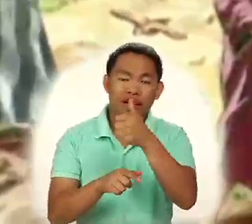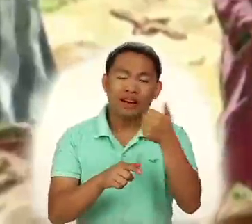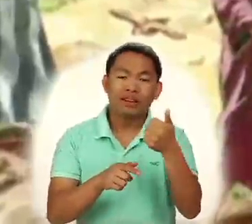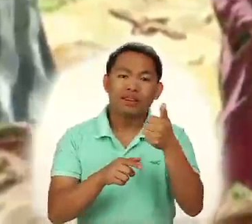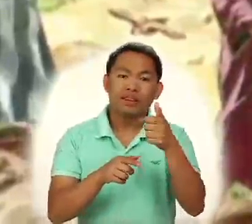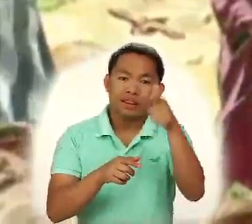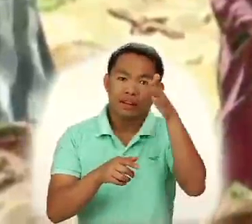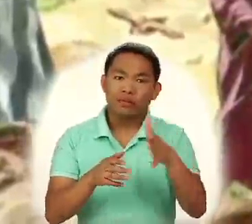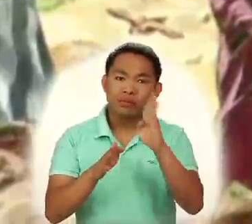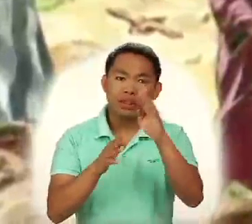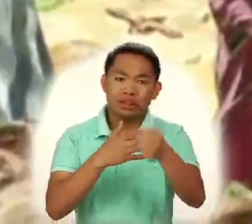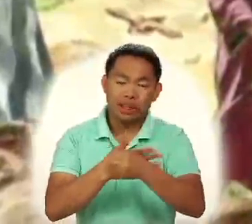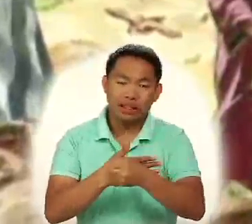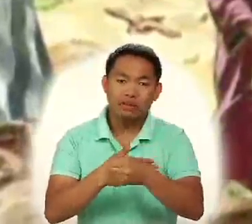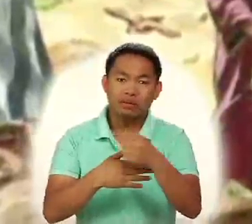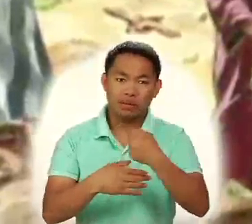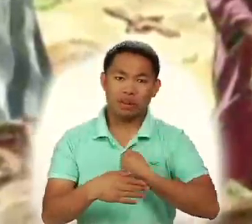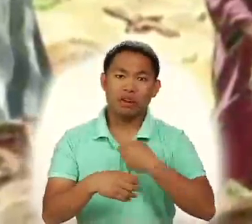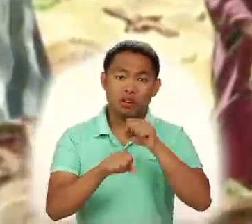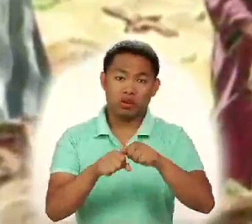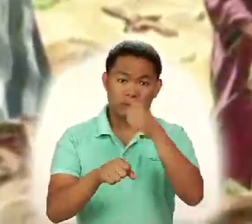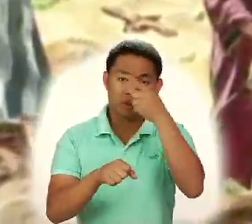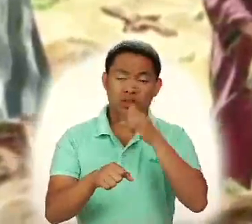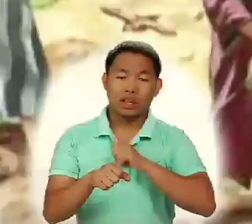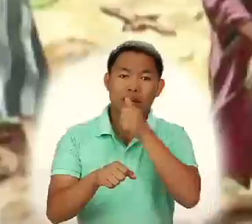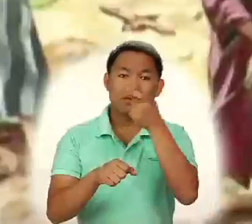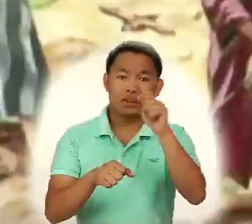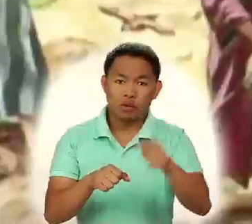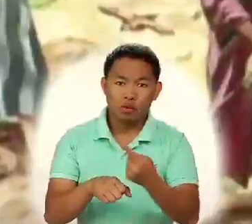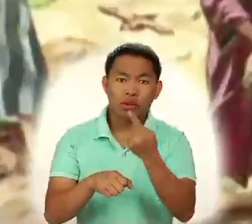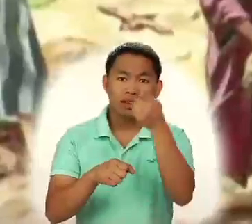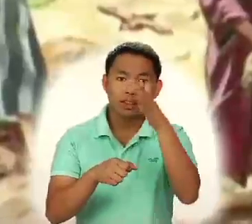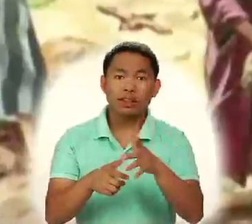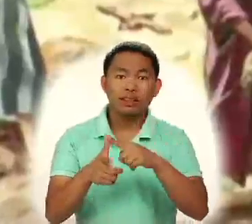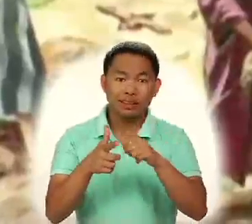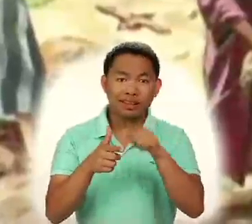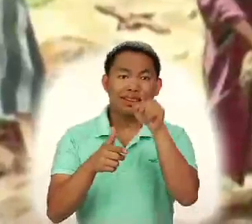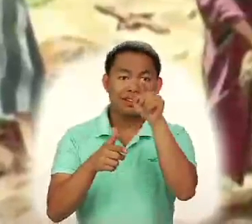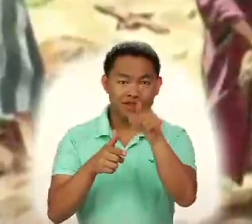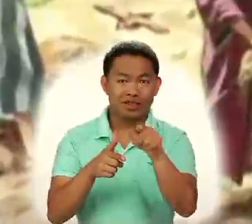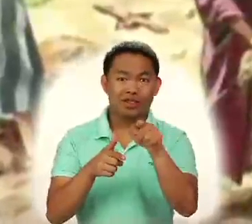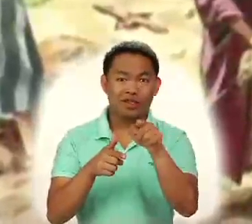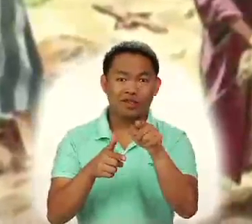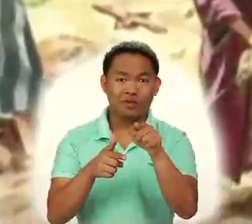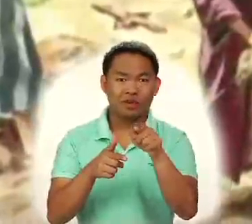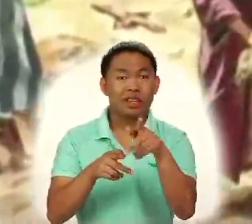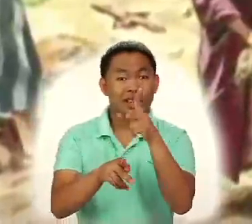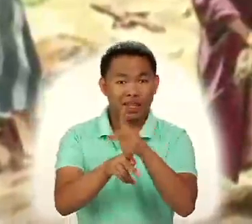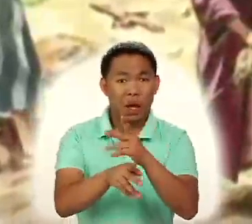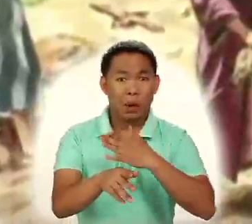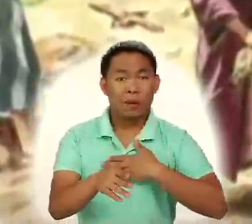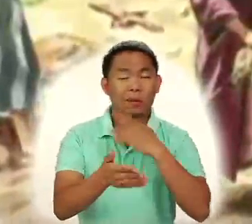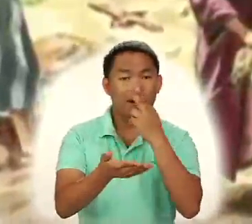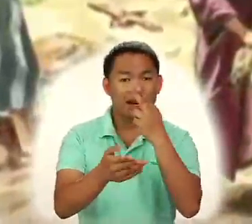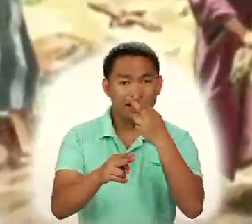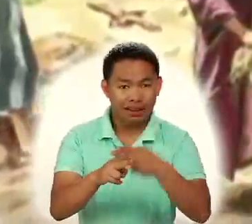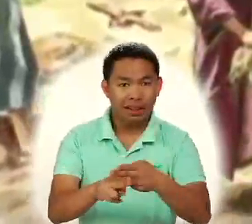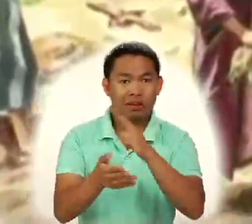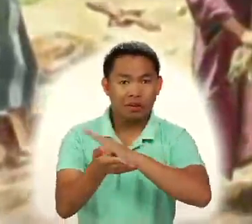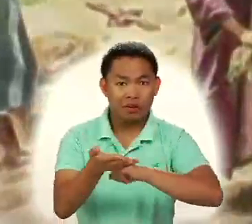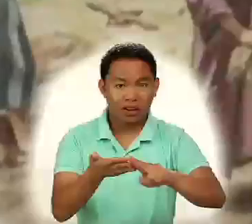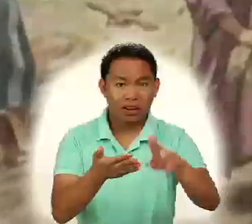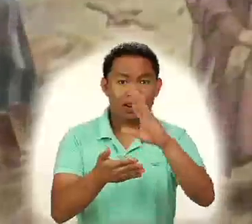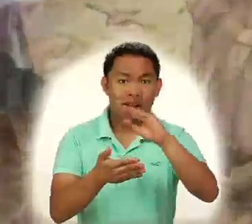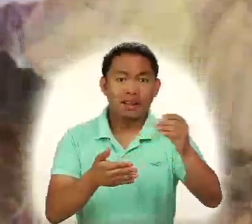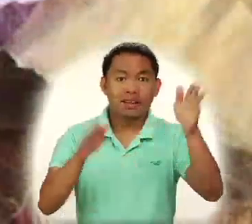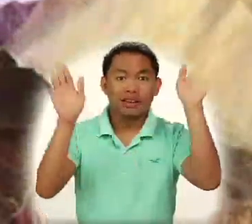me. And so, because I am the only God, then you keep my name holy and you keep the